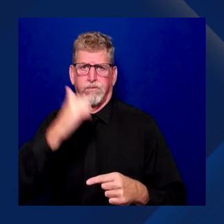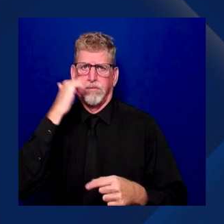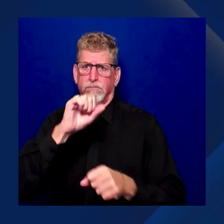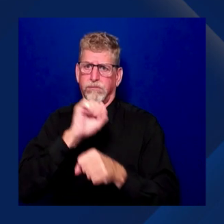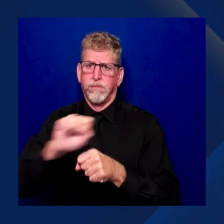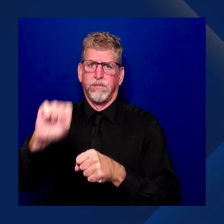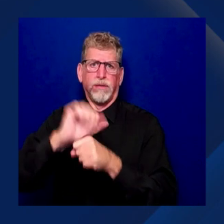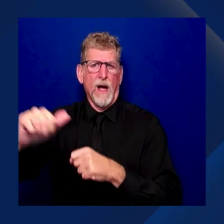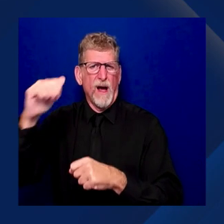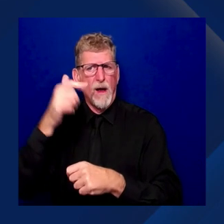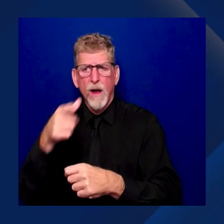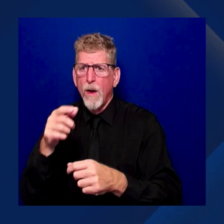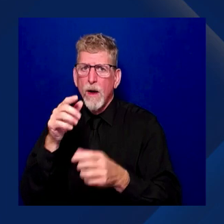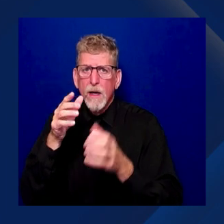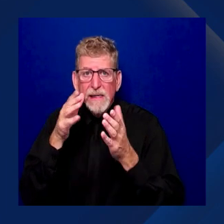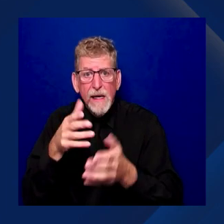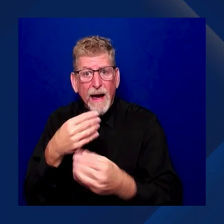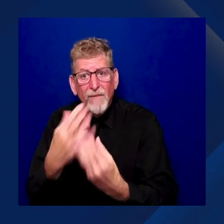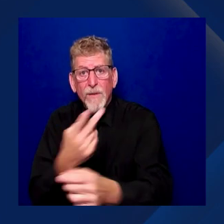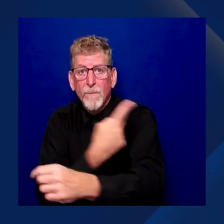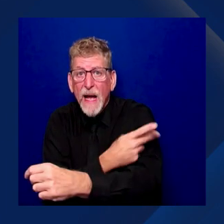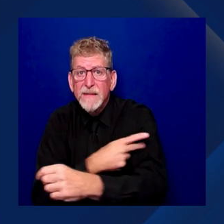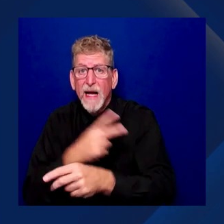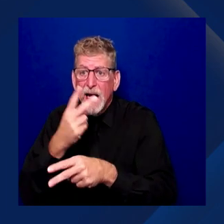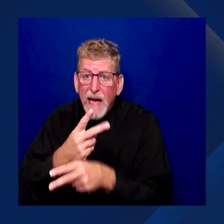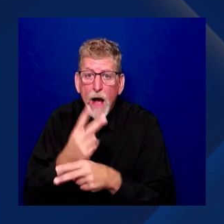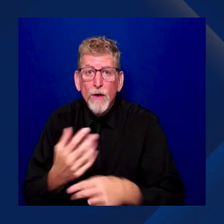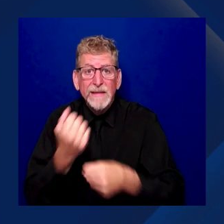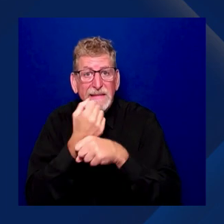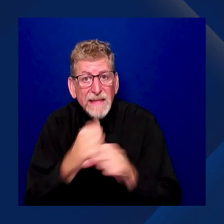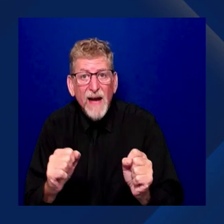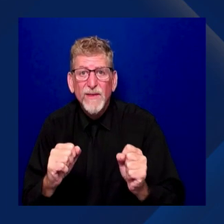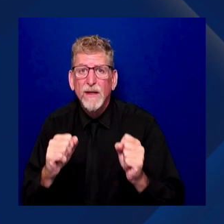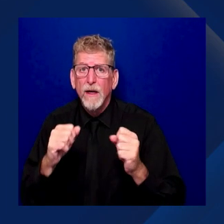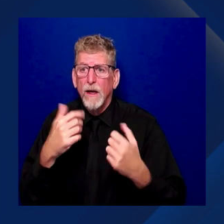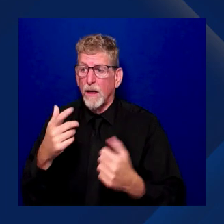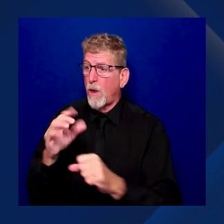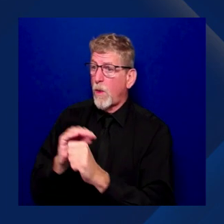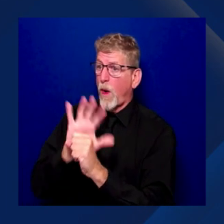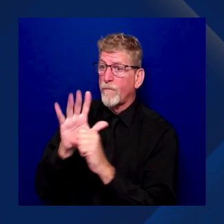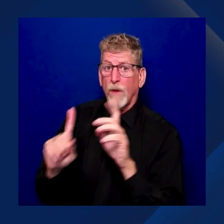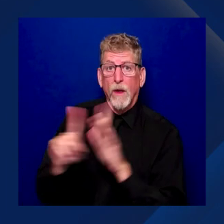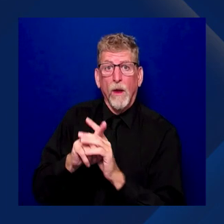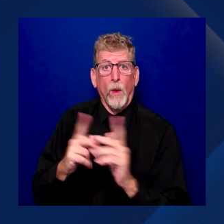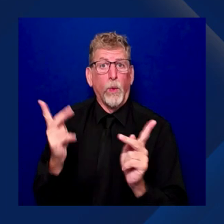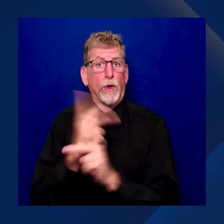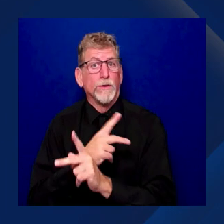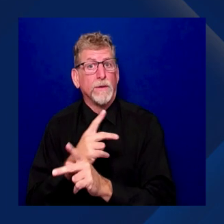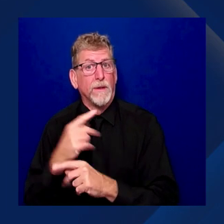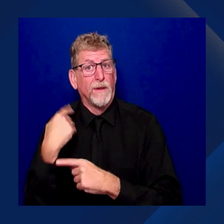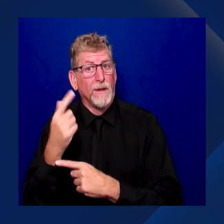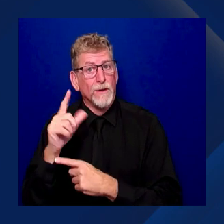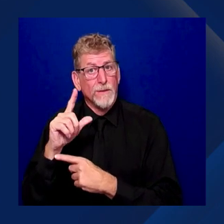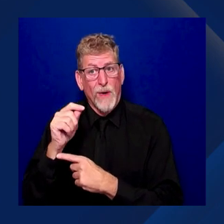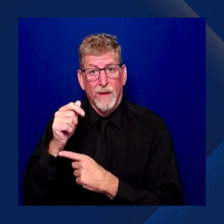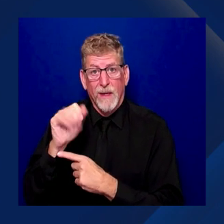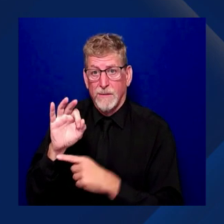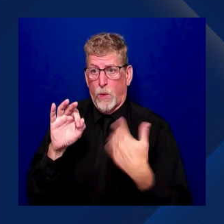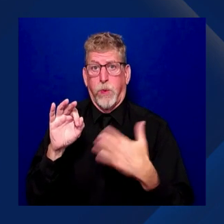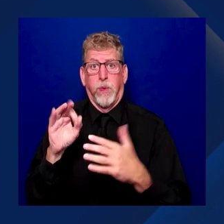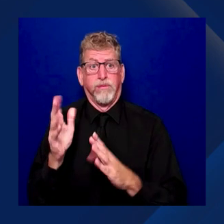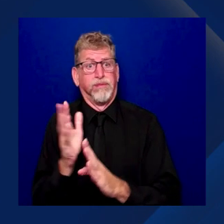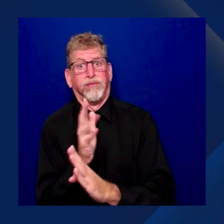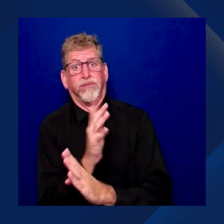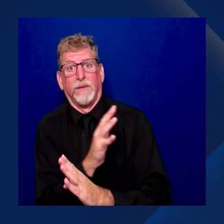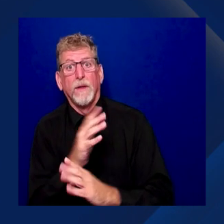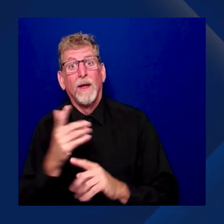this time of a COVID-19 pandemic. As was discussed during the last session, our country is facing a